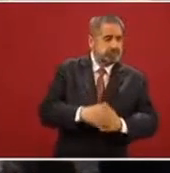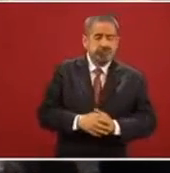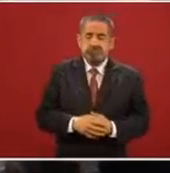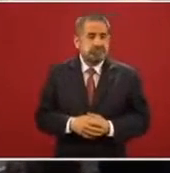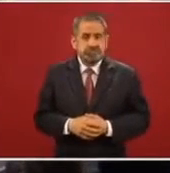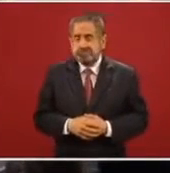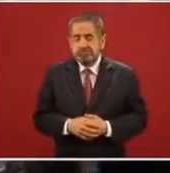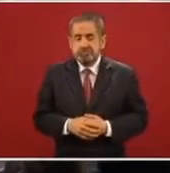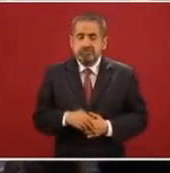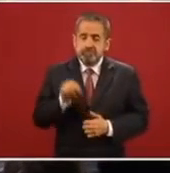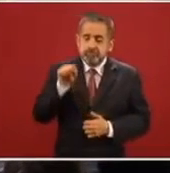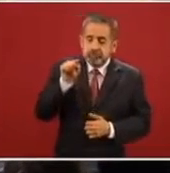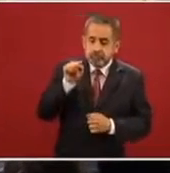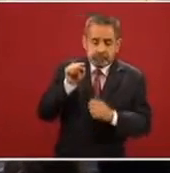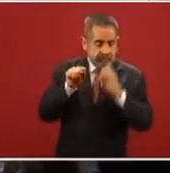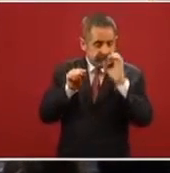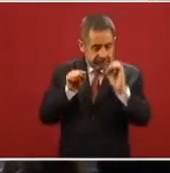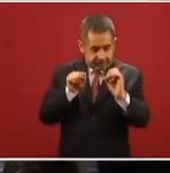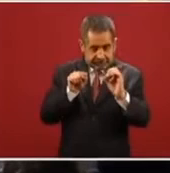de